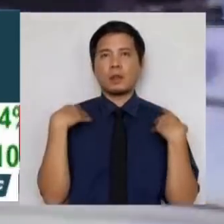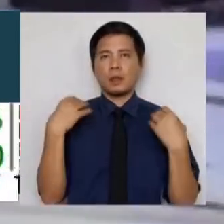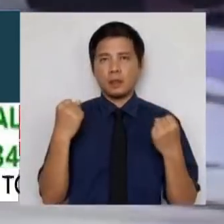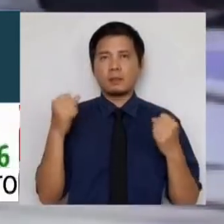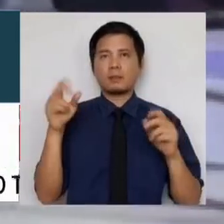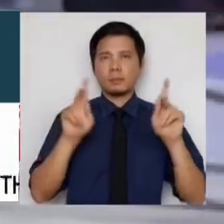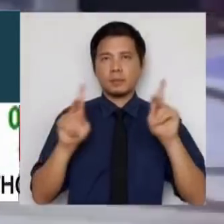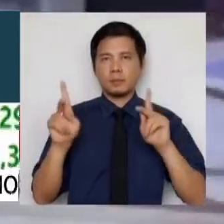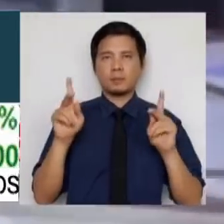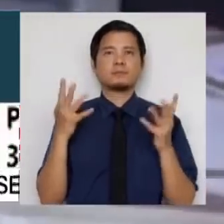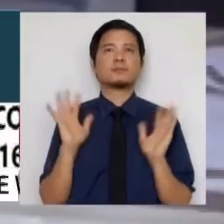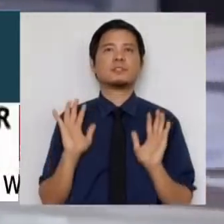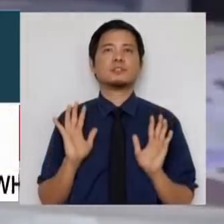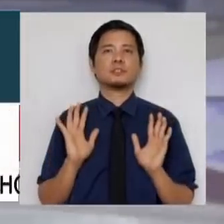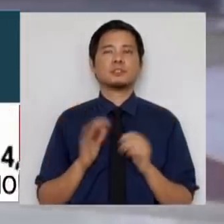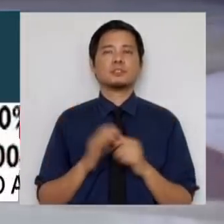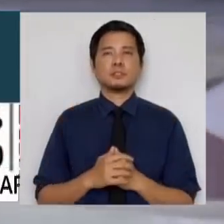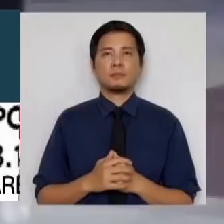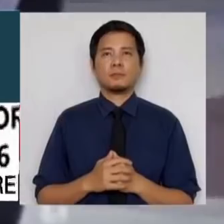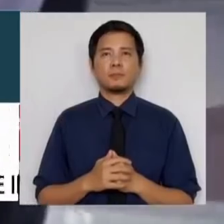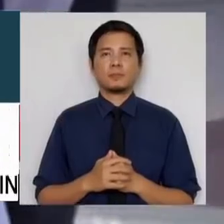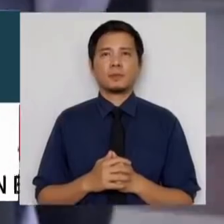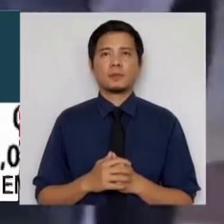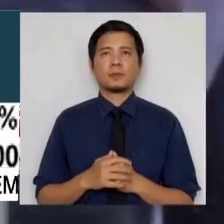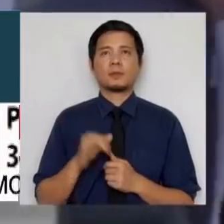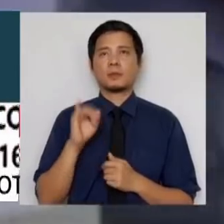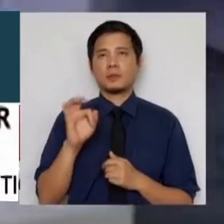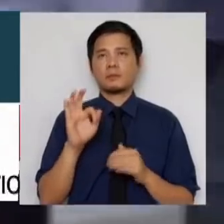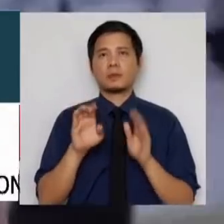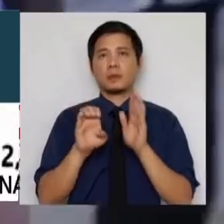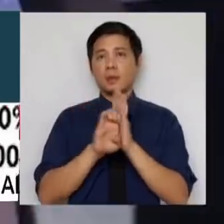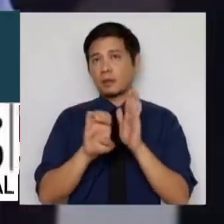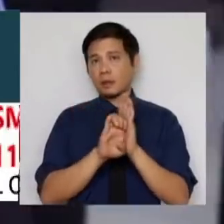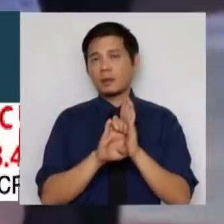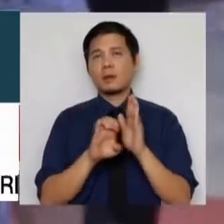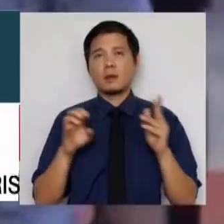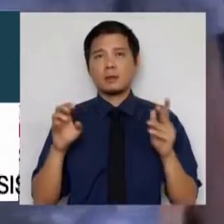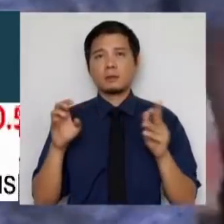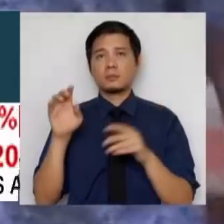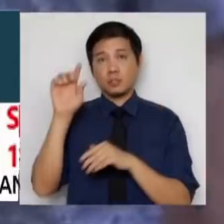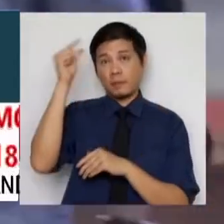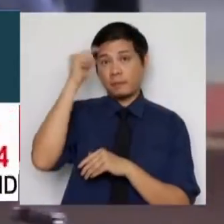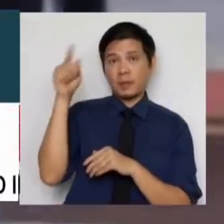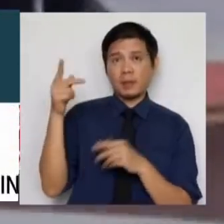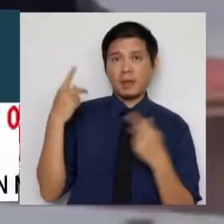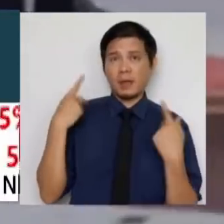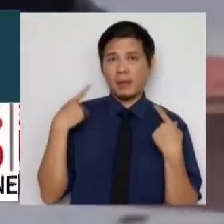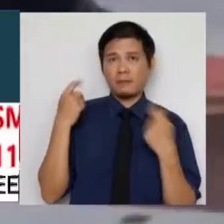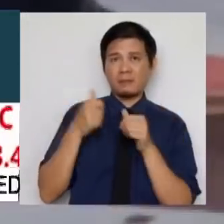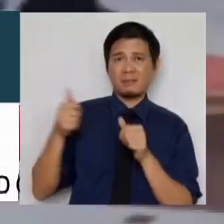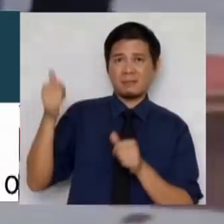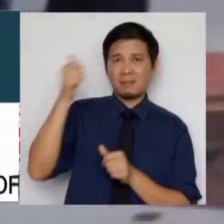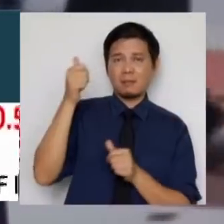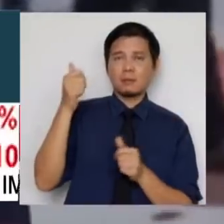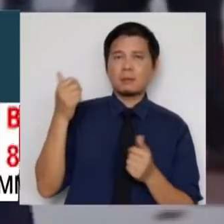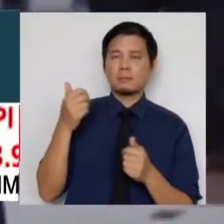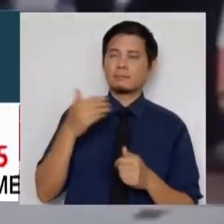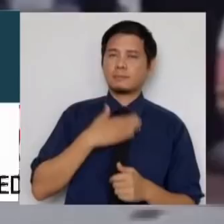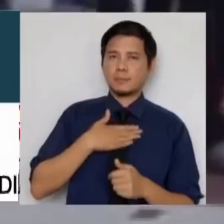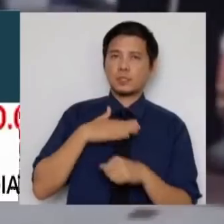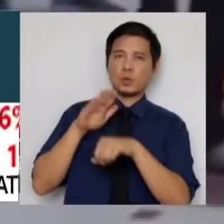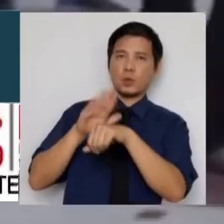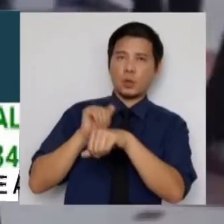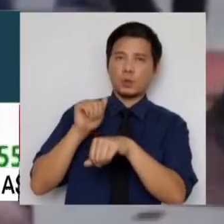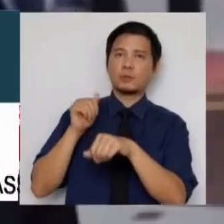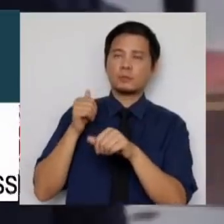those who are in the proper position in government, perhaps I would like to call on them to probably call